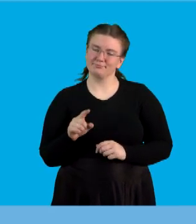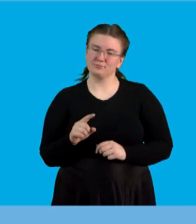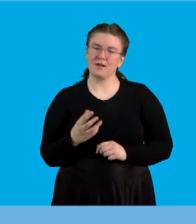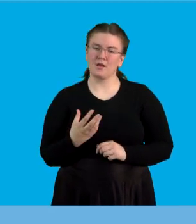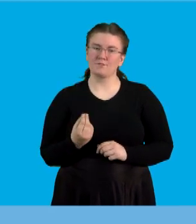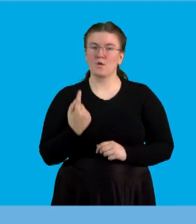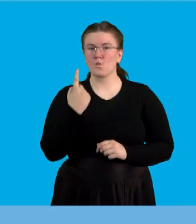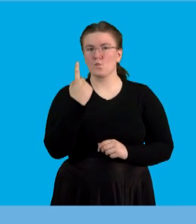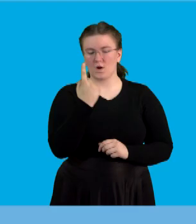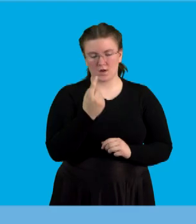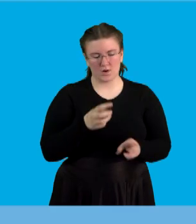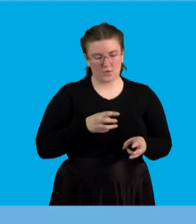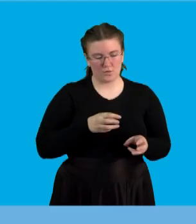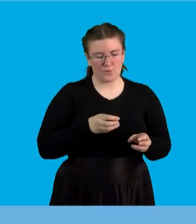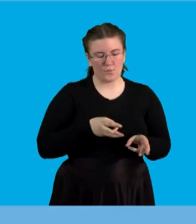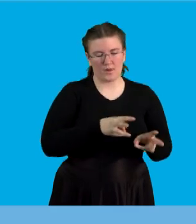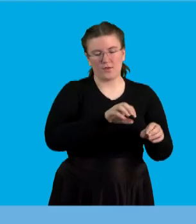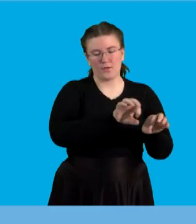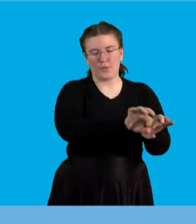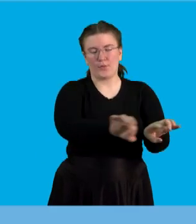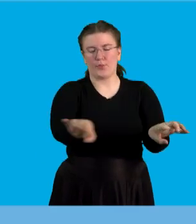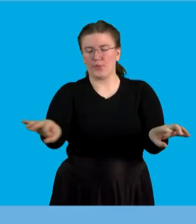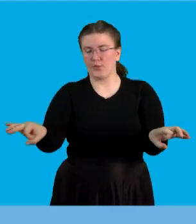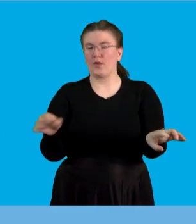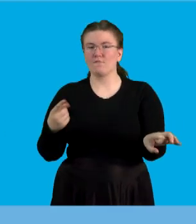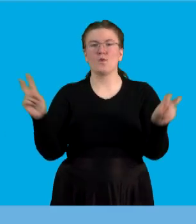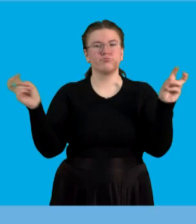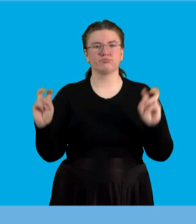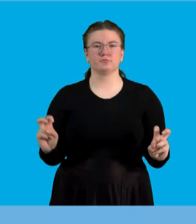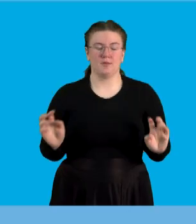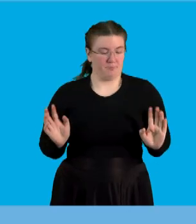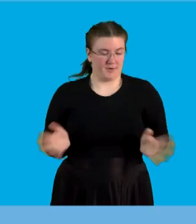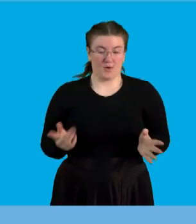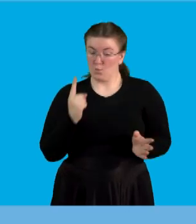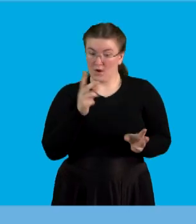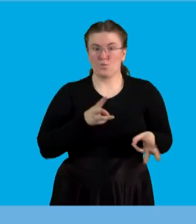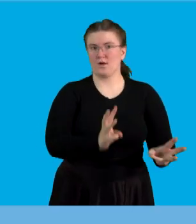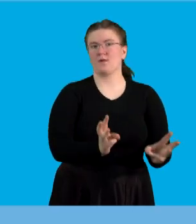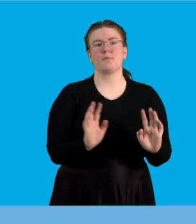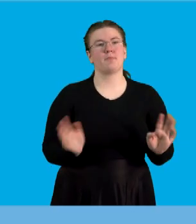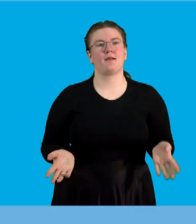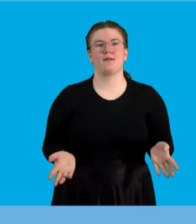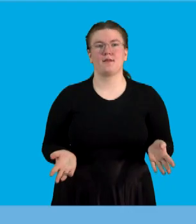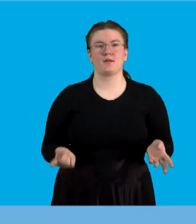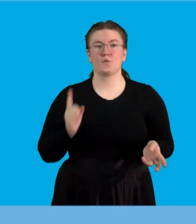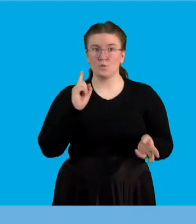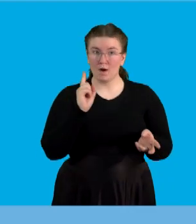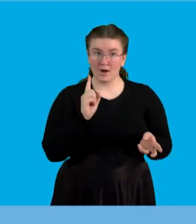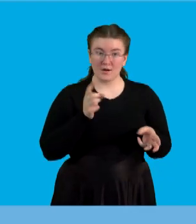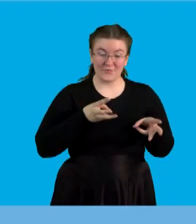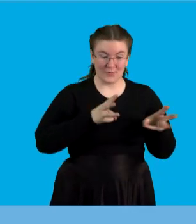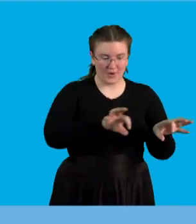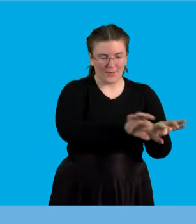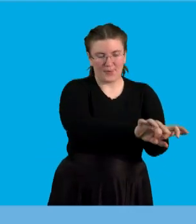where there is only one pathway for electric current to flow. So a series circuit is one in which there's only one